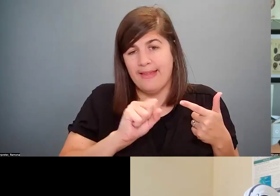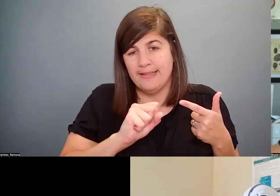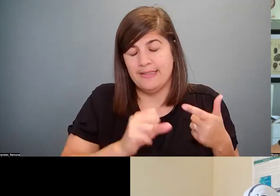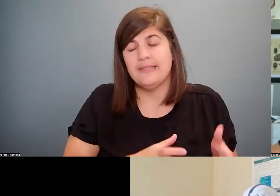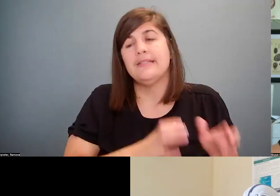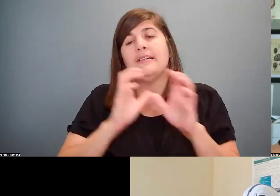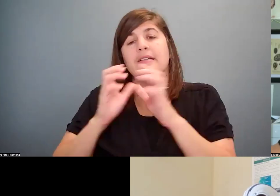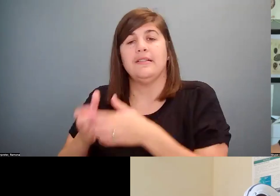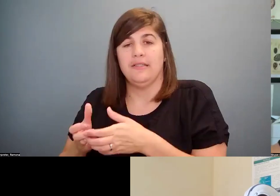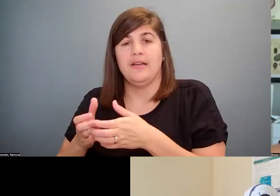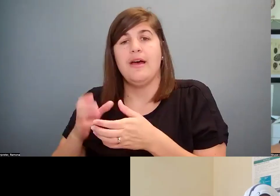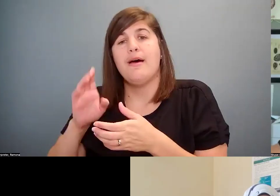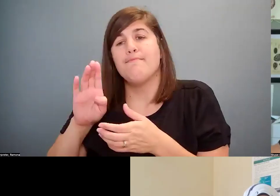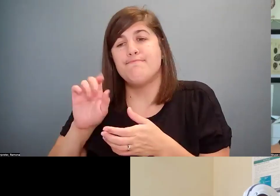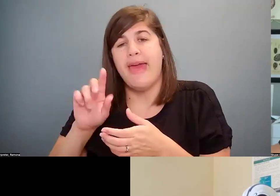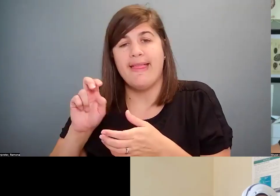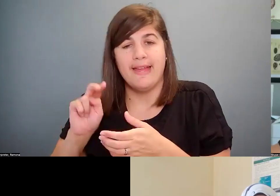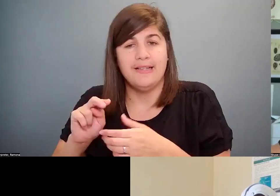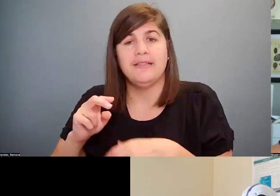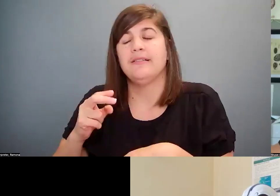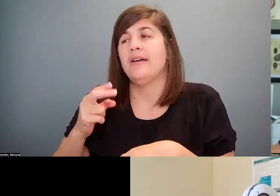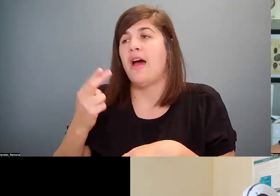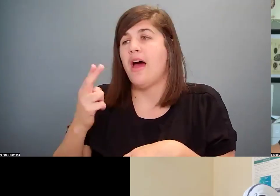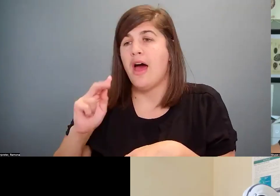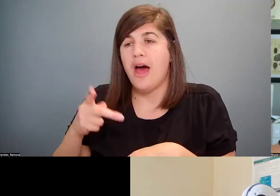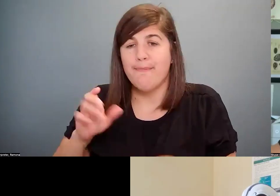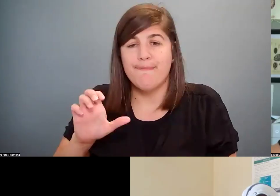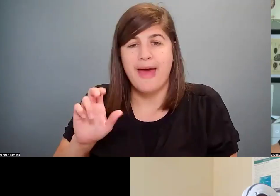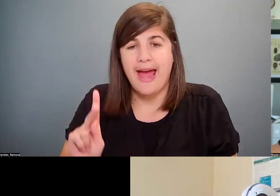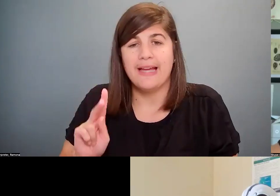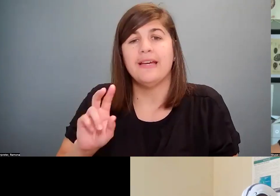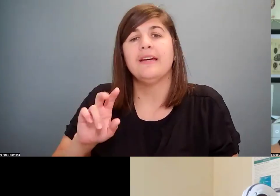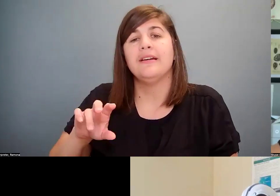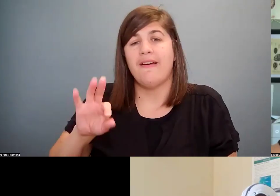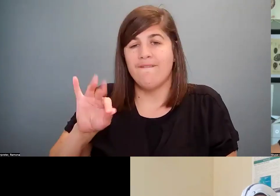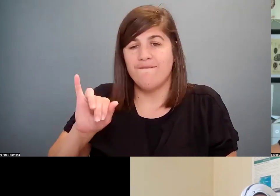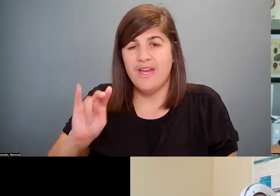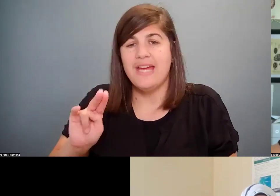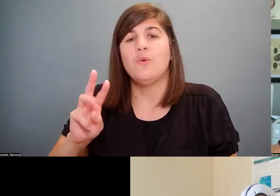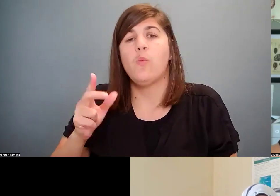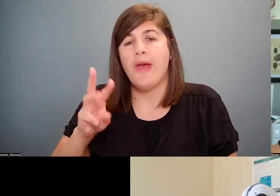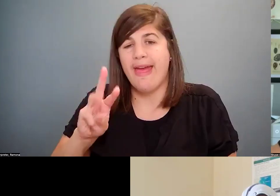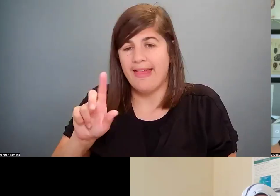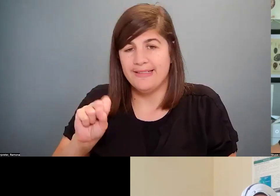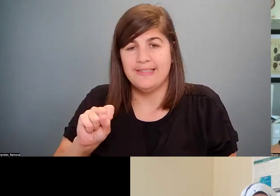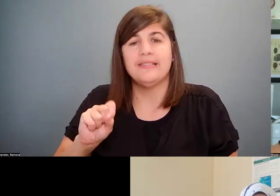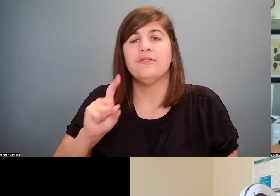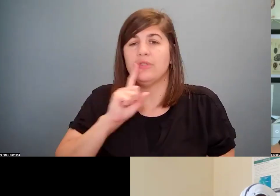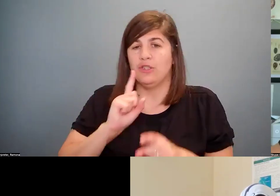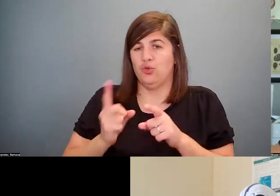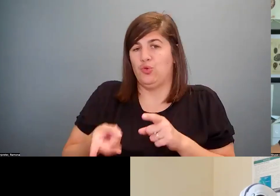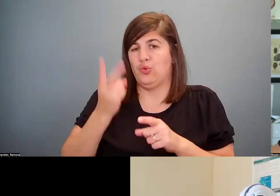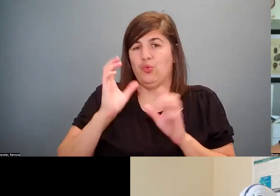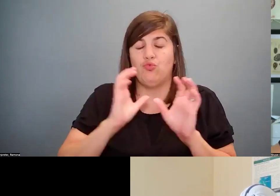Those are the baleen whales, like humpback whales, blue whales, fin whales, minke whales. So there are two groups, and between the two groups, there are over